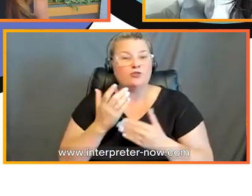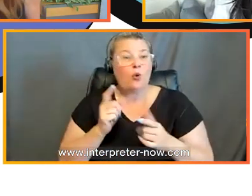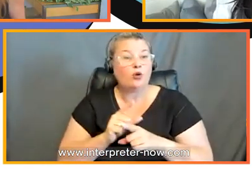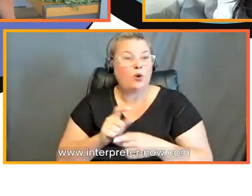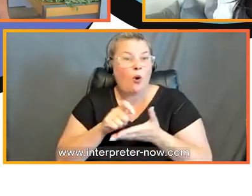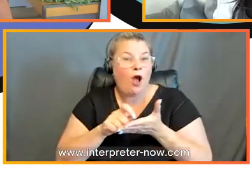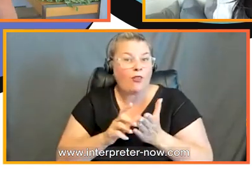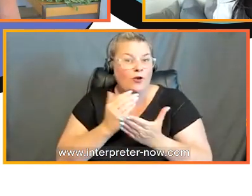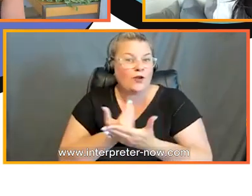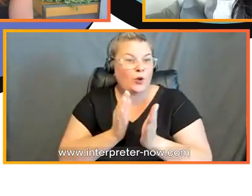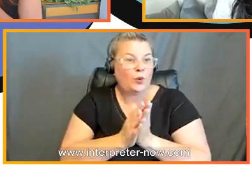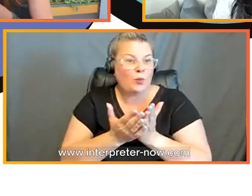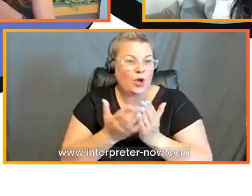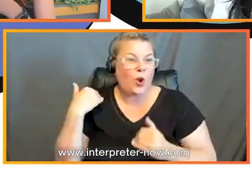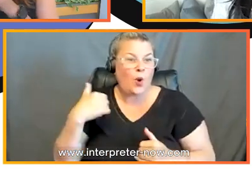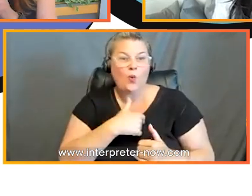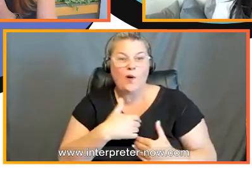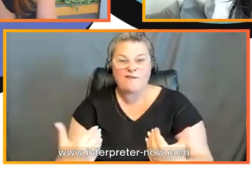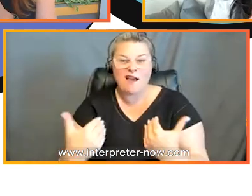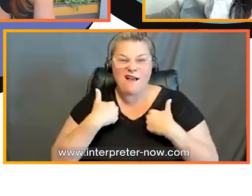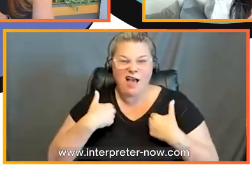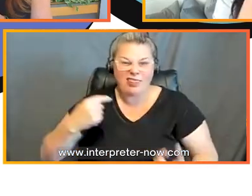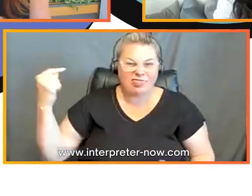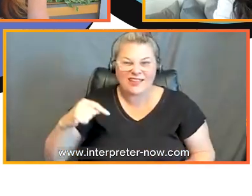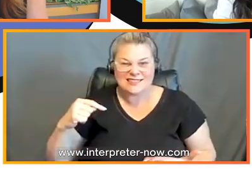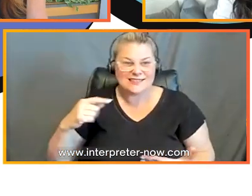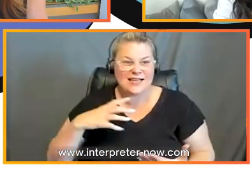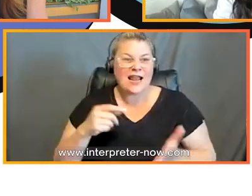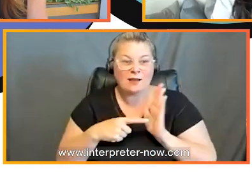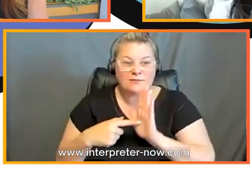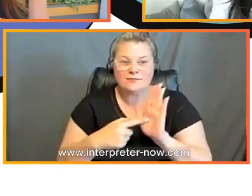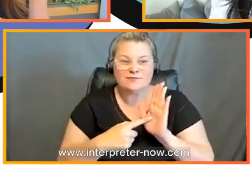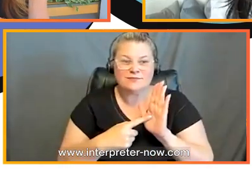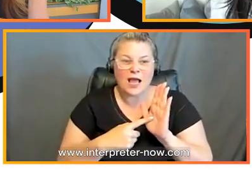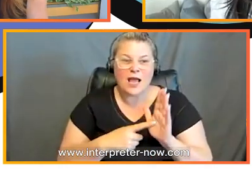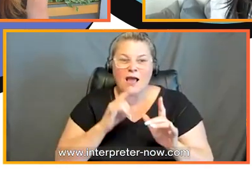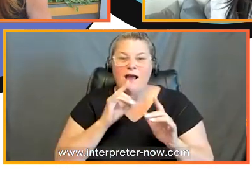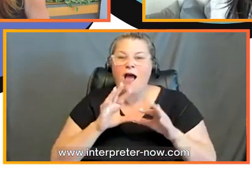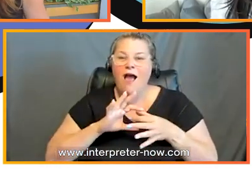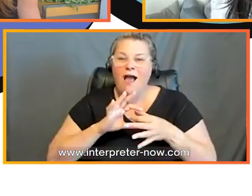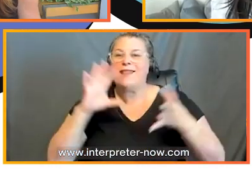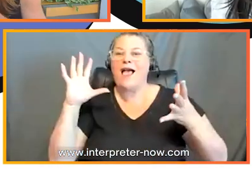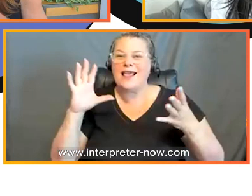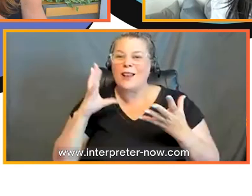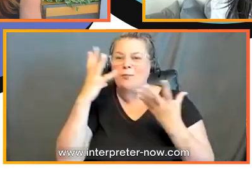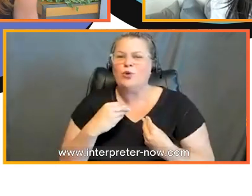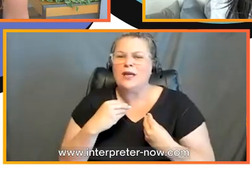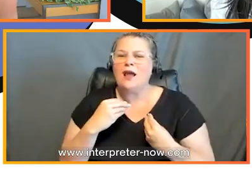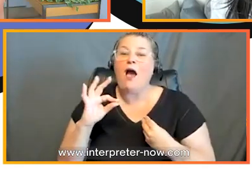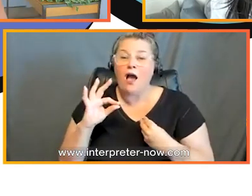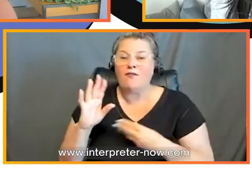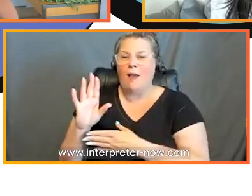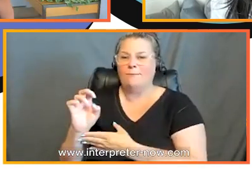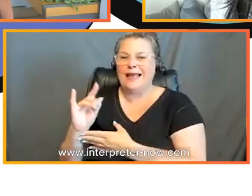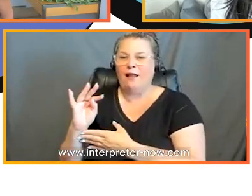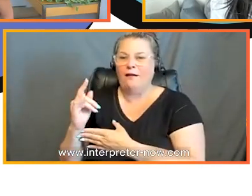book, We've Got This, and Unlocking the Beauty of Belonging. Yeah, I love it, actually. So